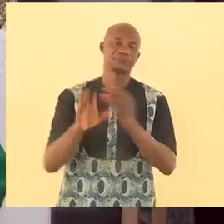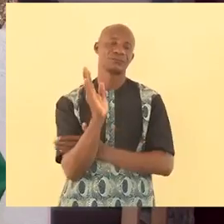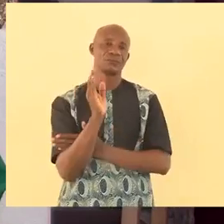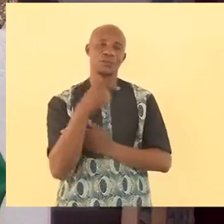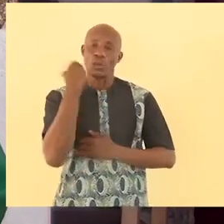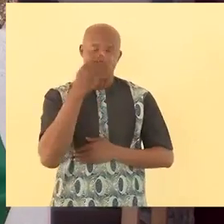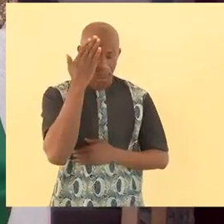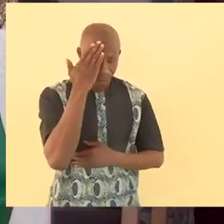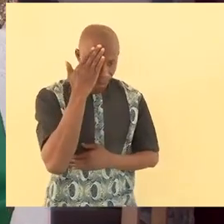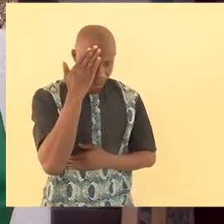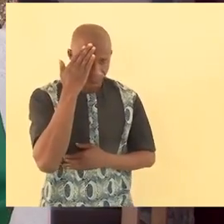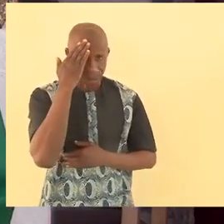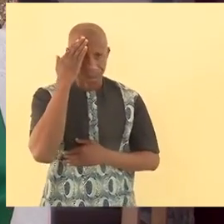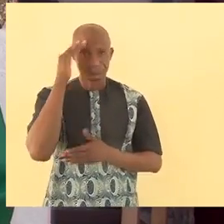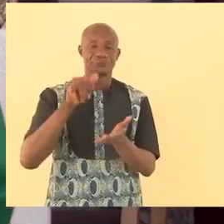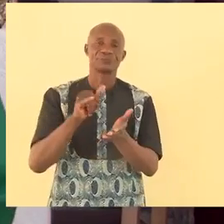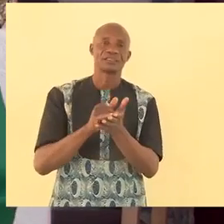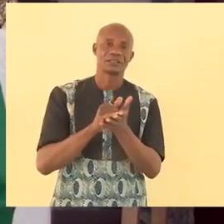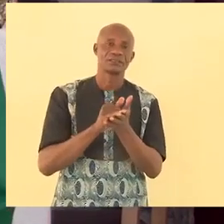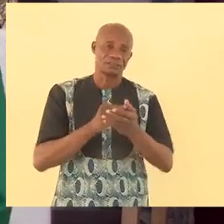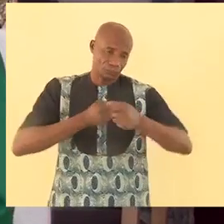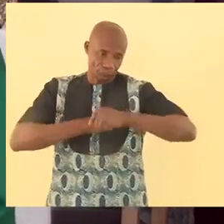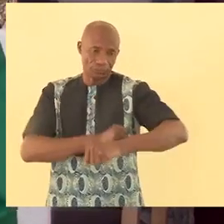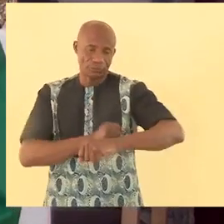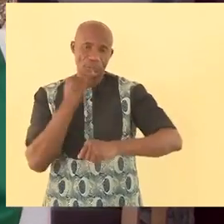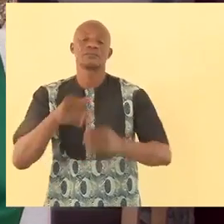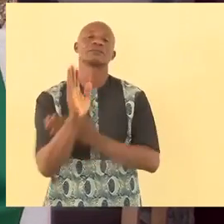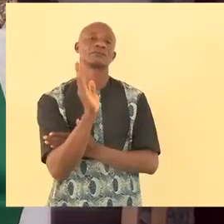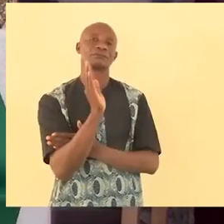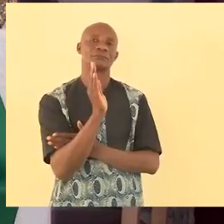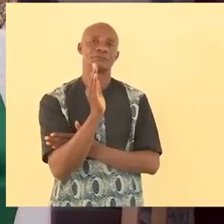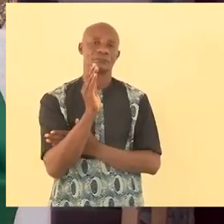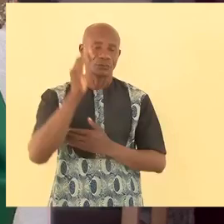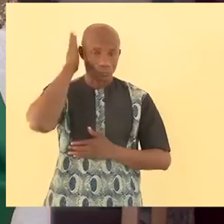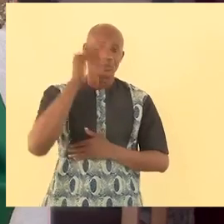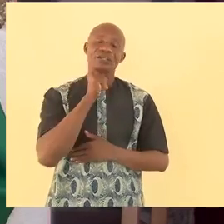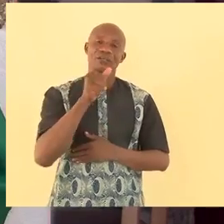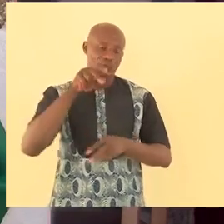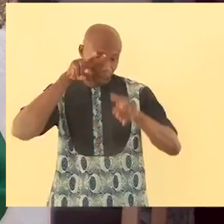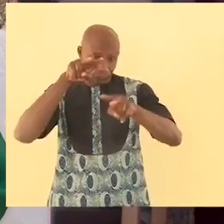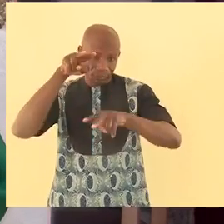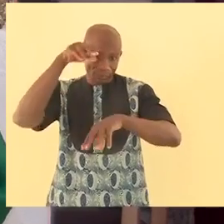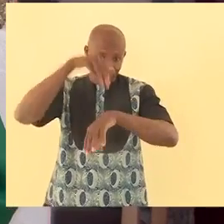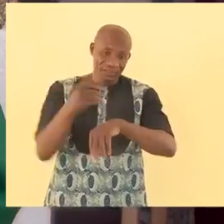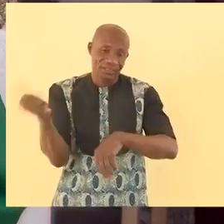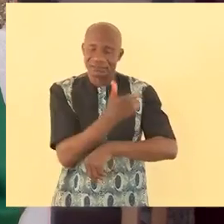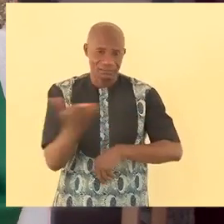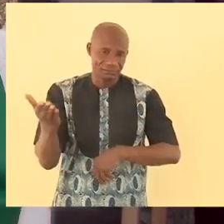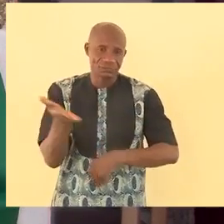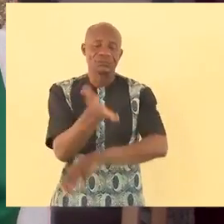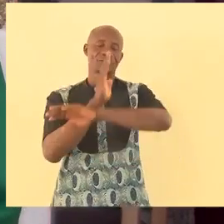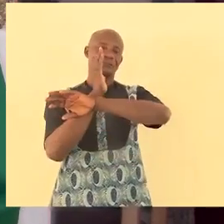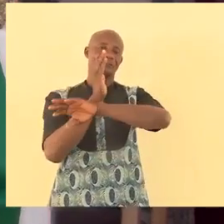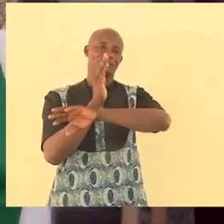in God, who knows that his protection is God, will not look at any kind